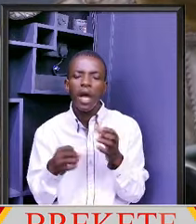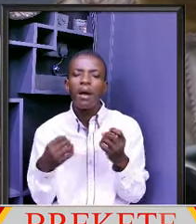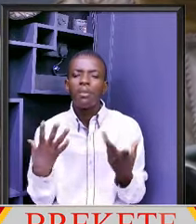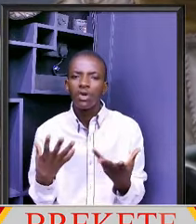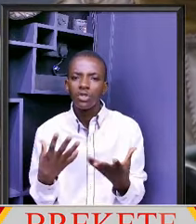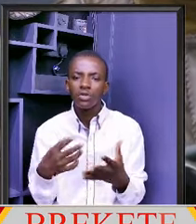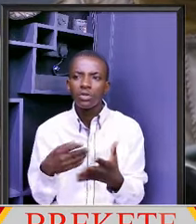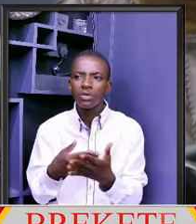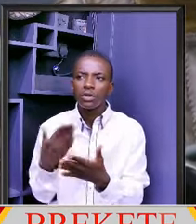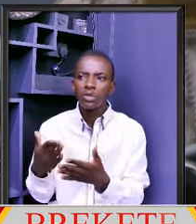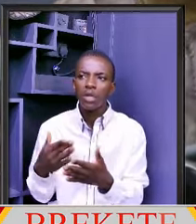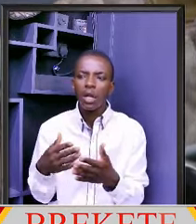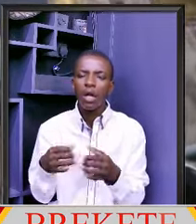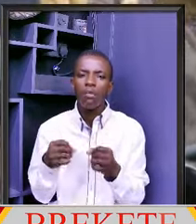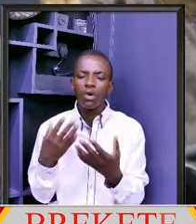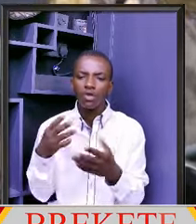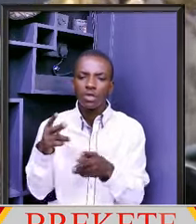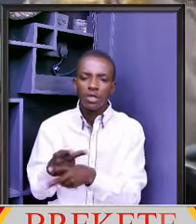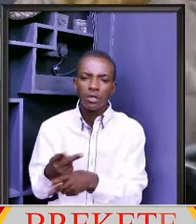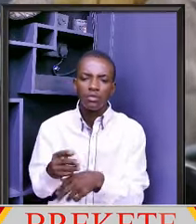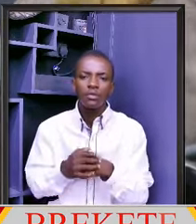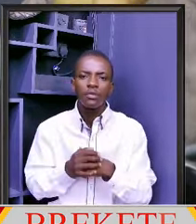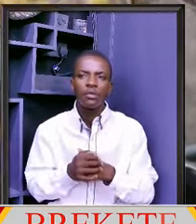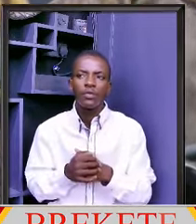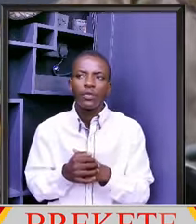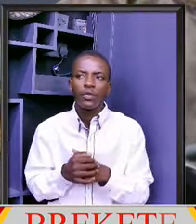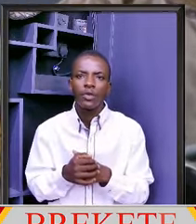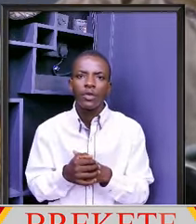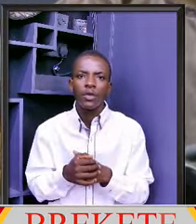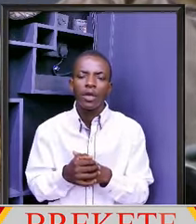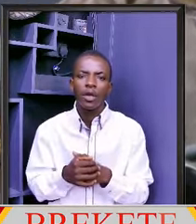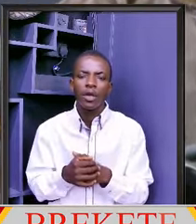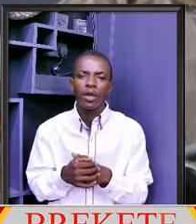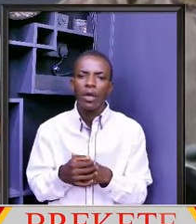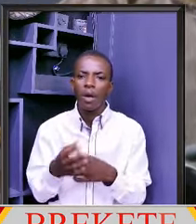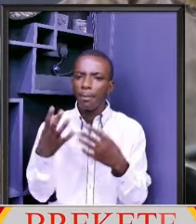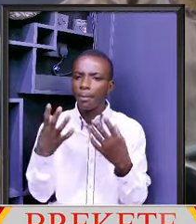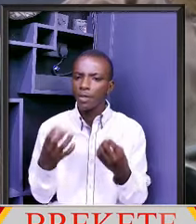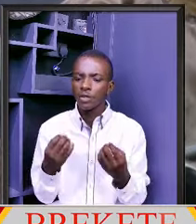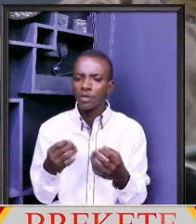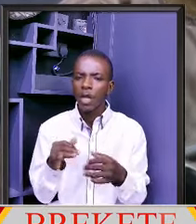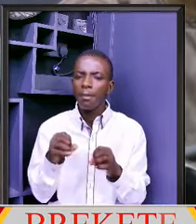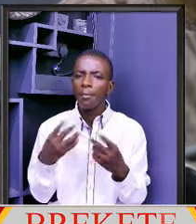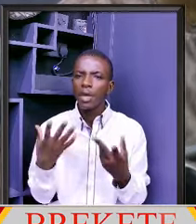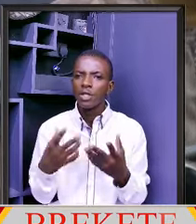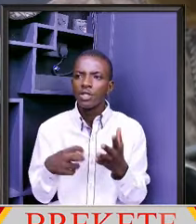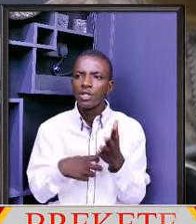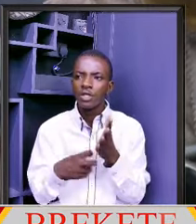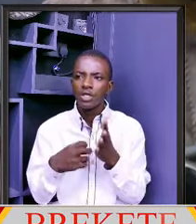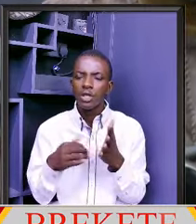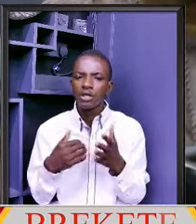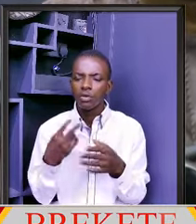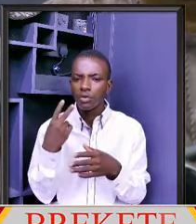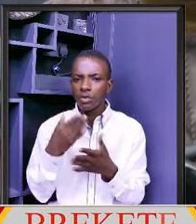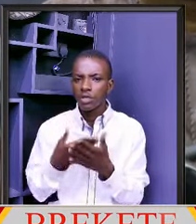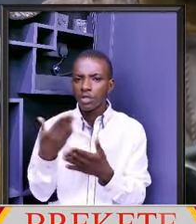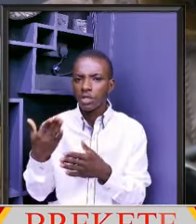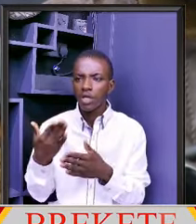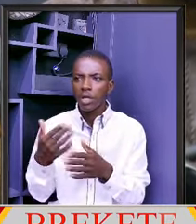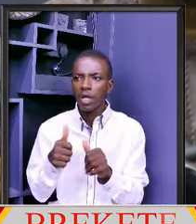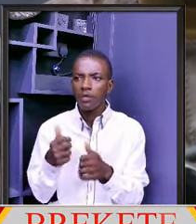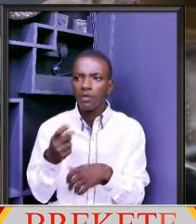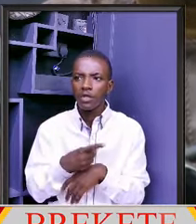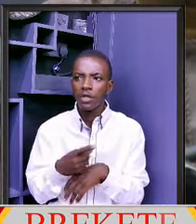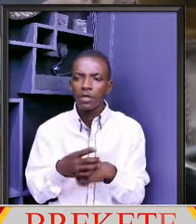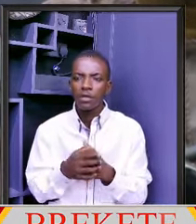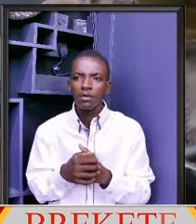sell, how much you count, you let us know. Wait, approximately, how many tickets will they sell